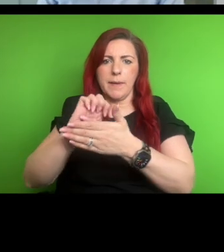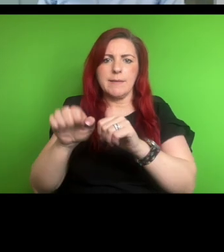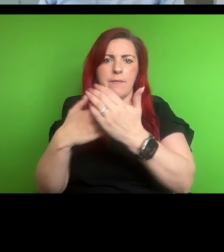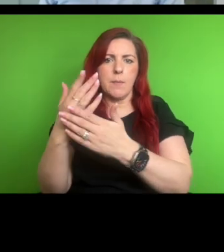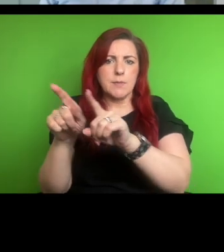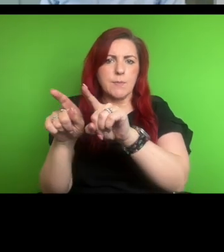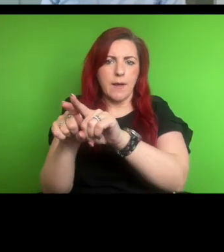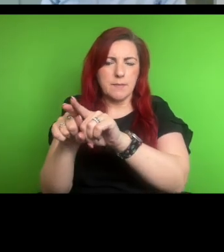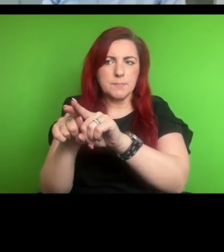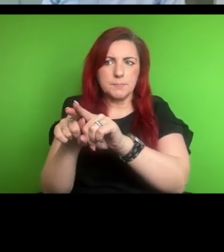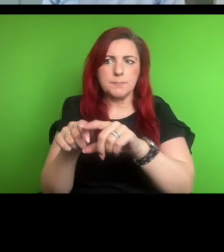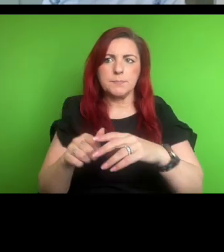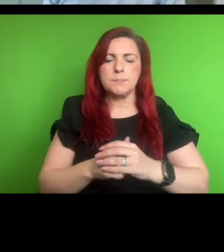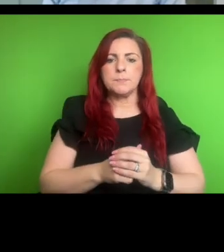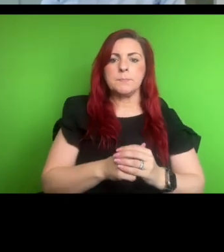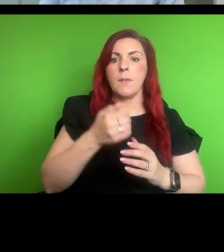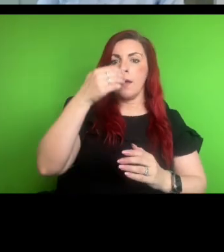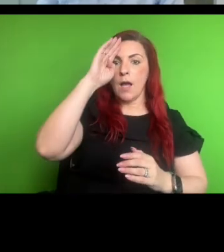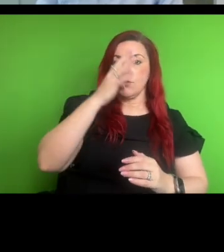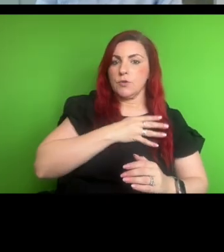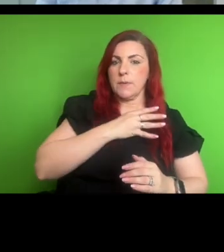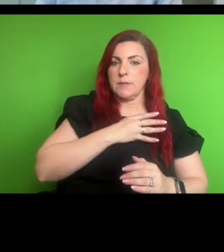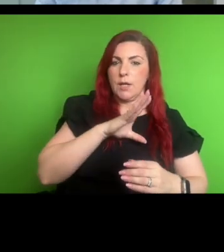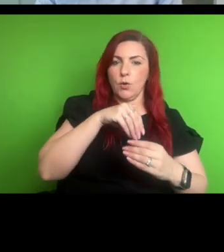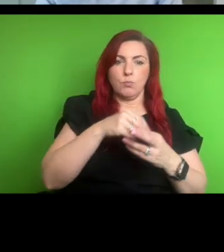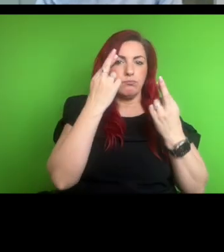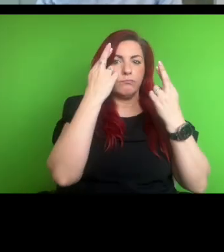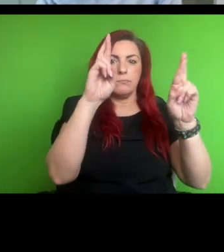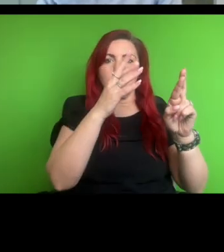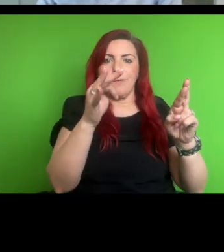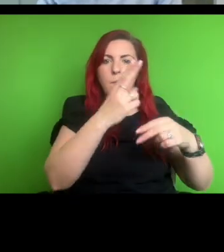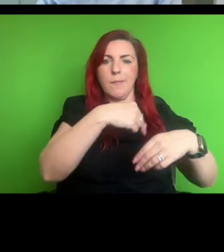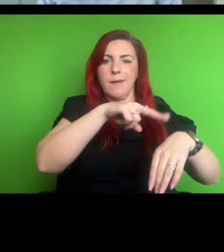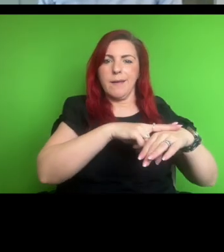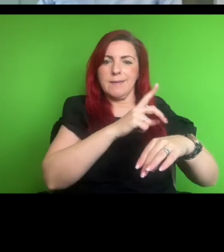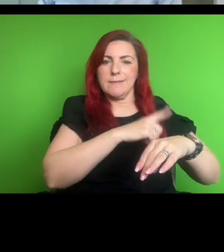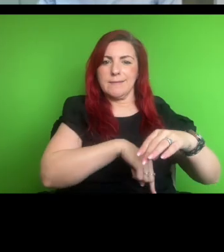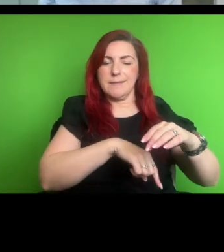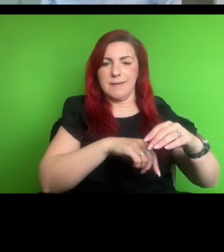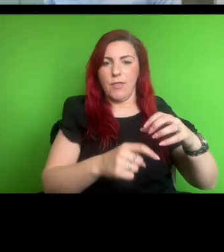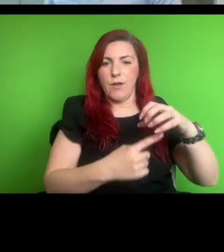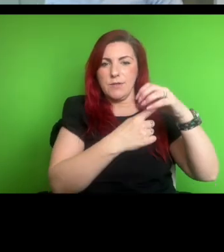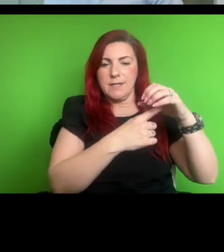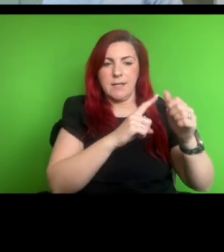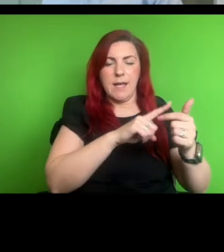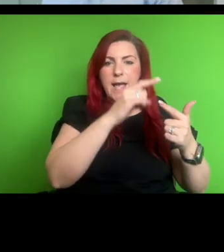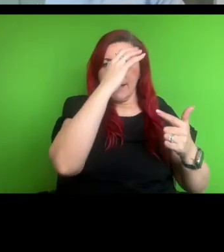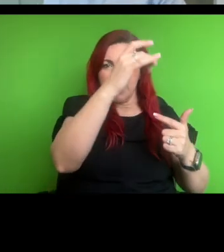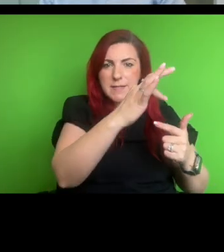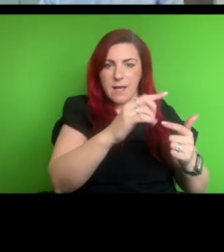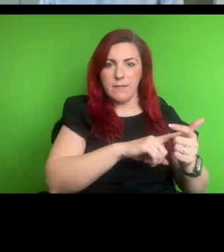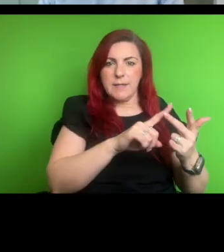our Irish committee includes representatives from the National Disability Authority, academia, a DPRO, and the accessibility